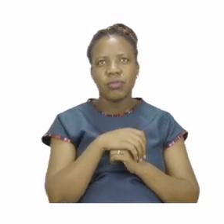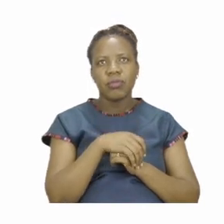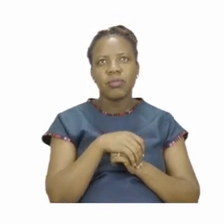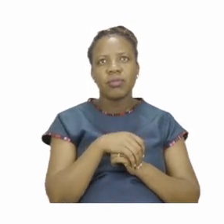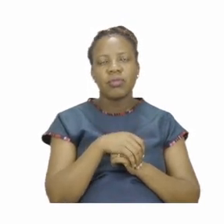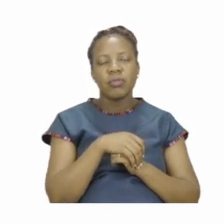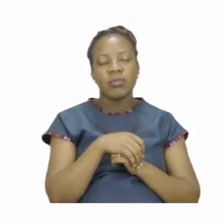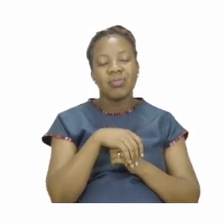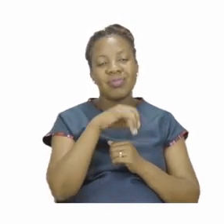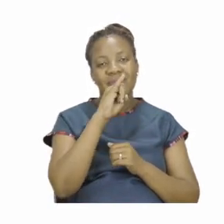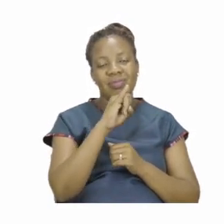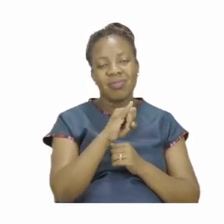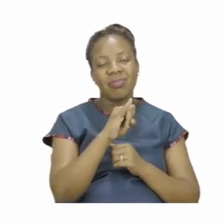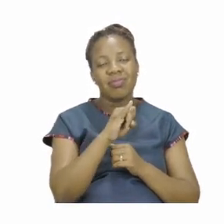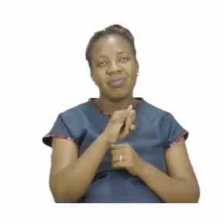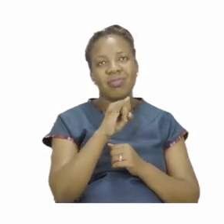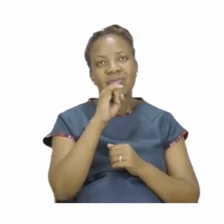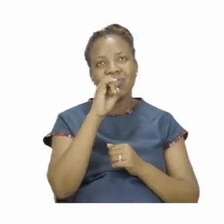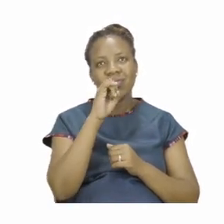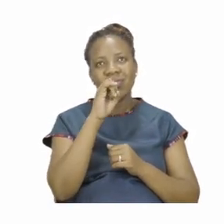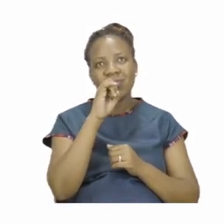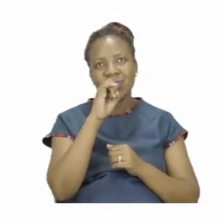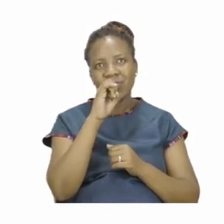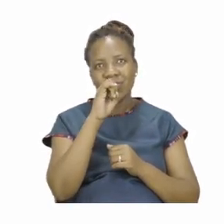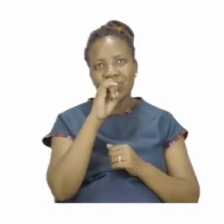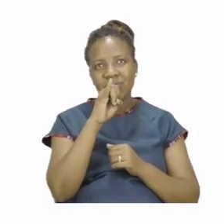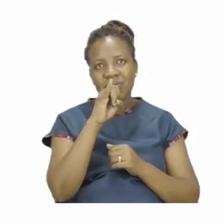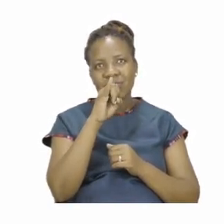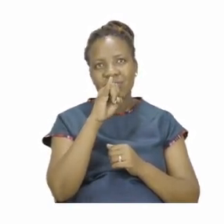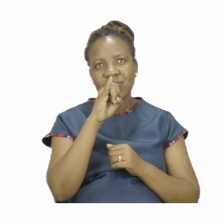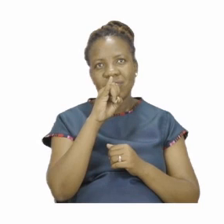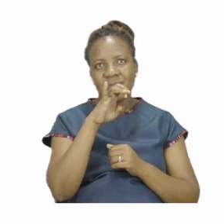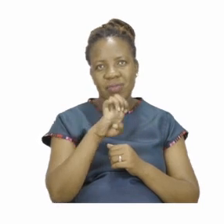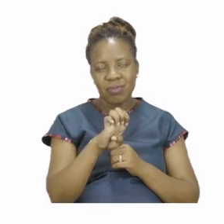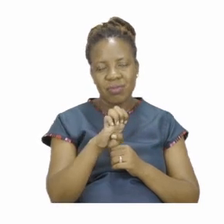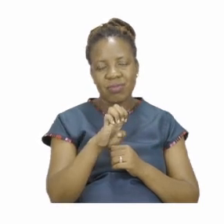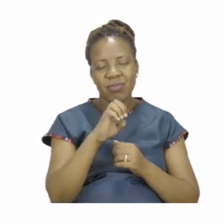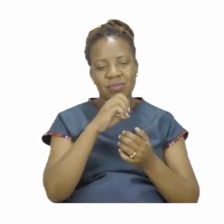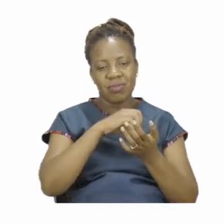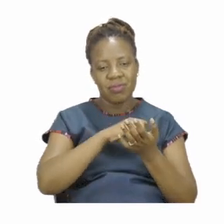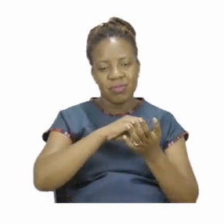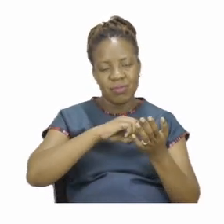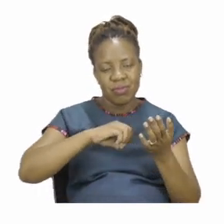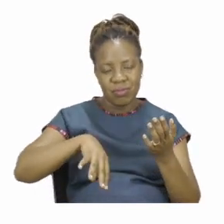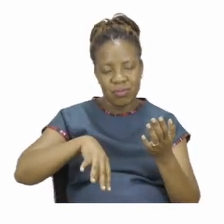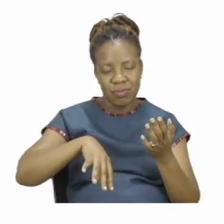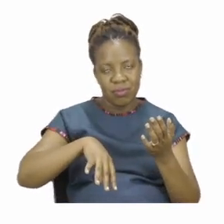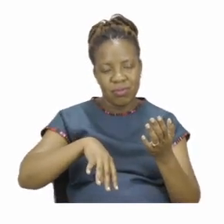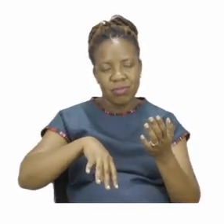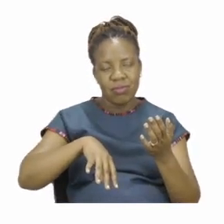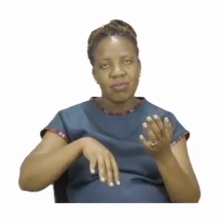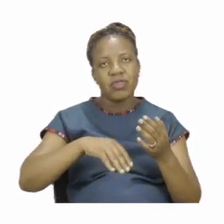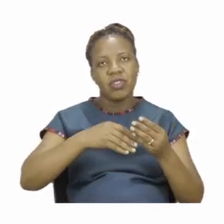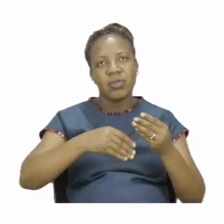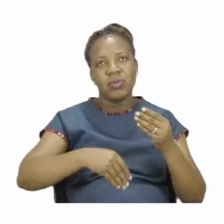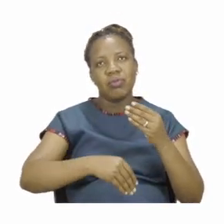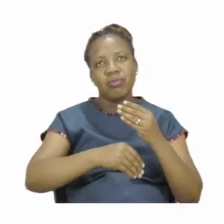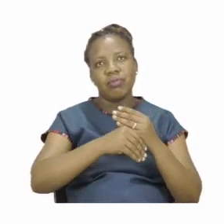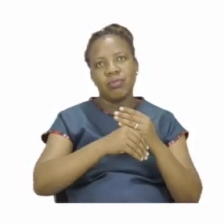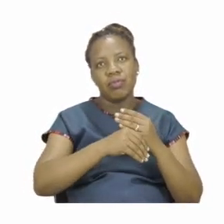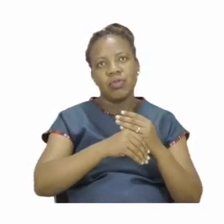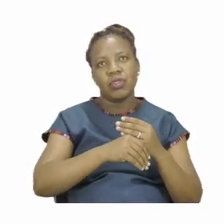cut out the E, place it with a Y, and add ING. Just the same word